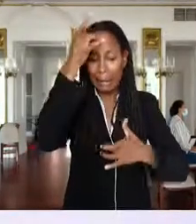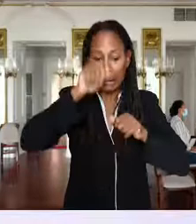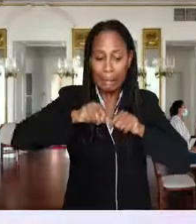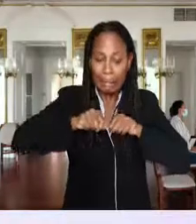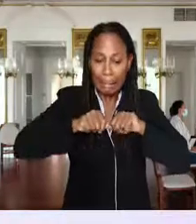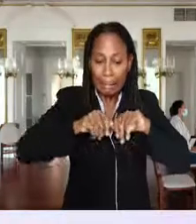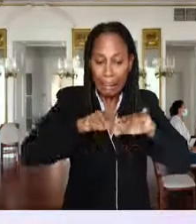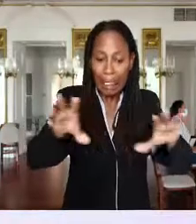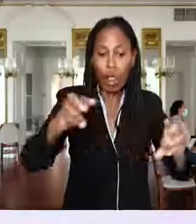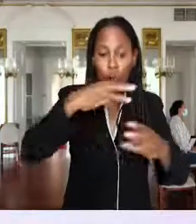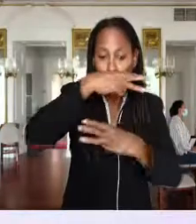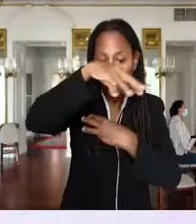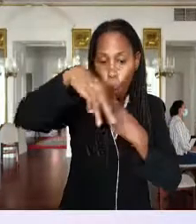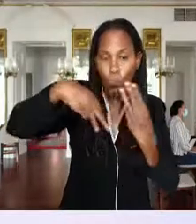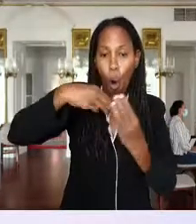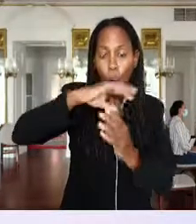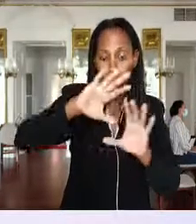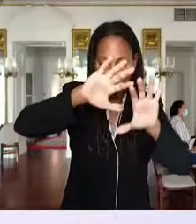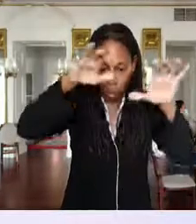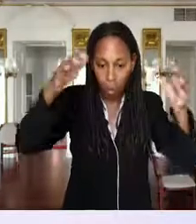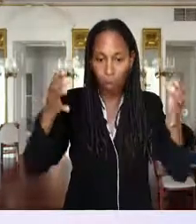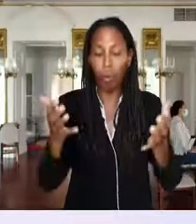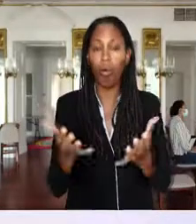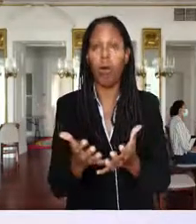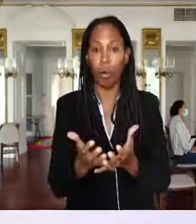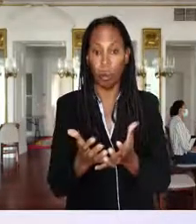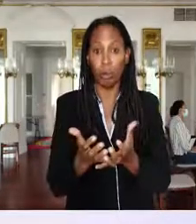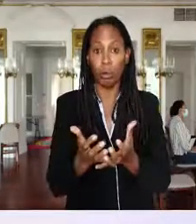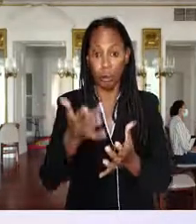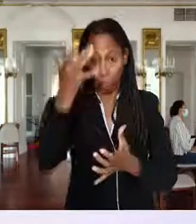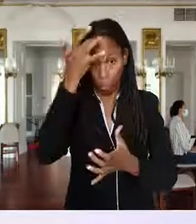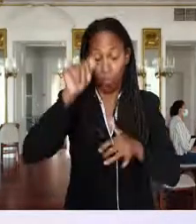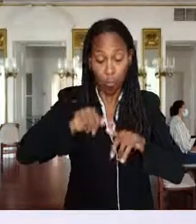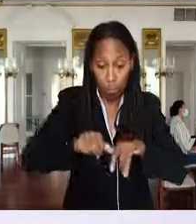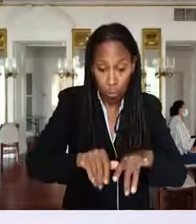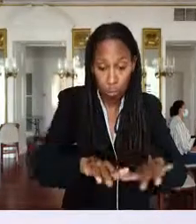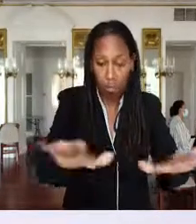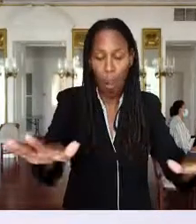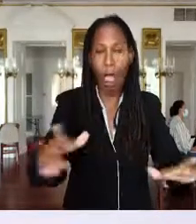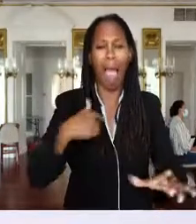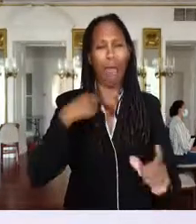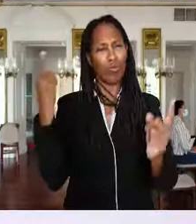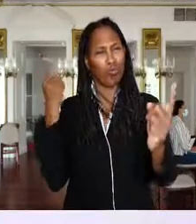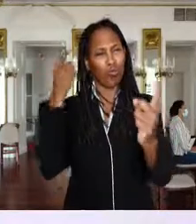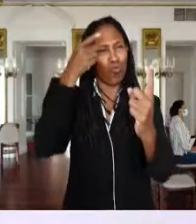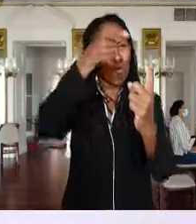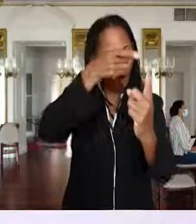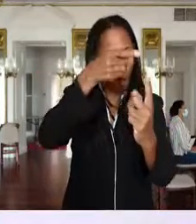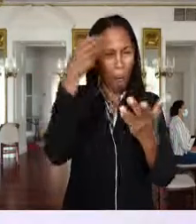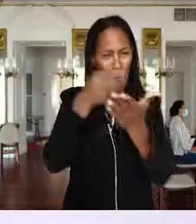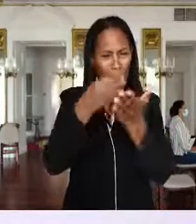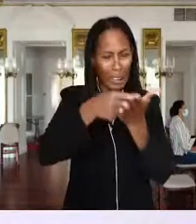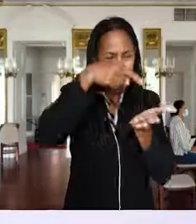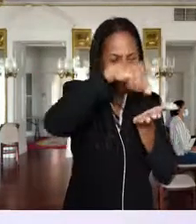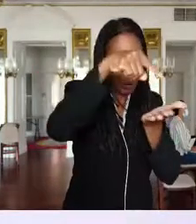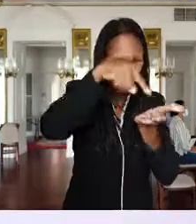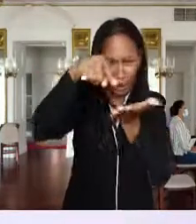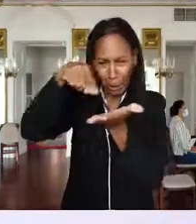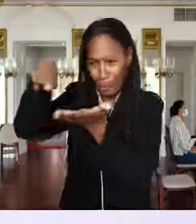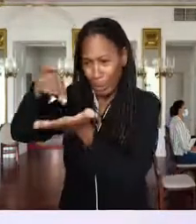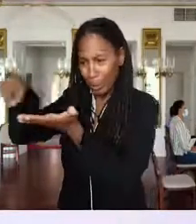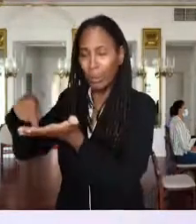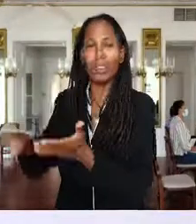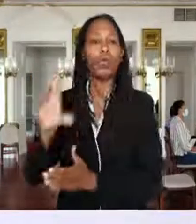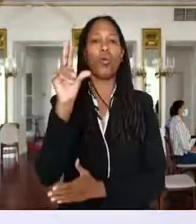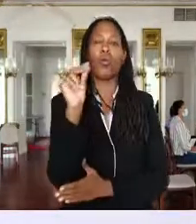how much longer it will last. It was never our goal to try to expend all of the money all the time, mostly because of the way that